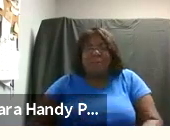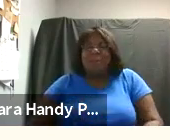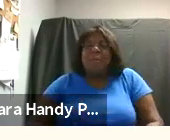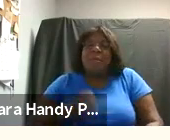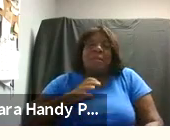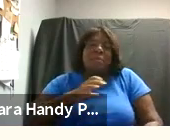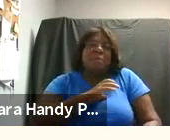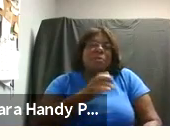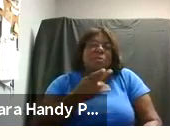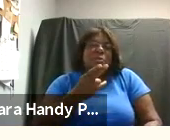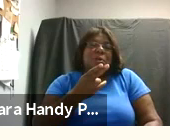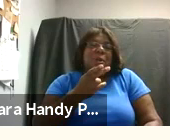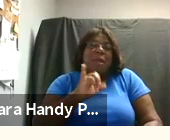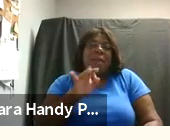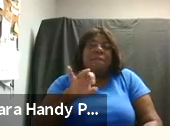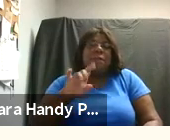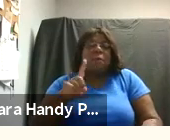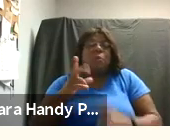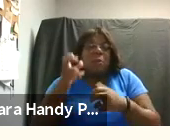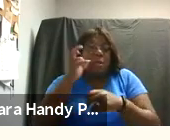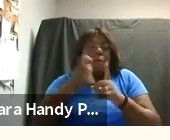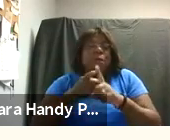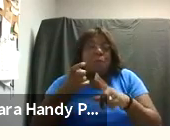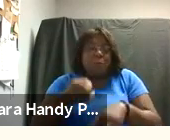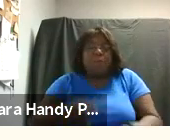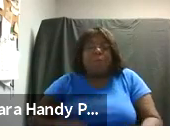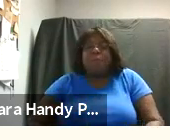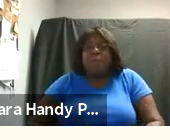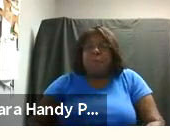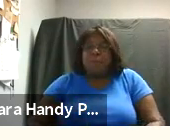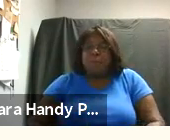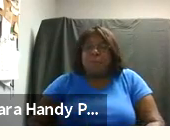Commissioner Hayfield, we would love to hear from you.